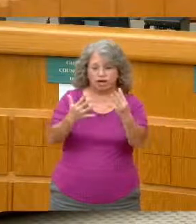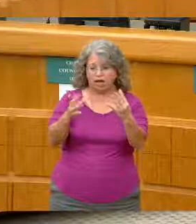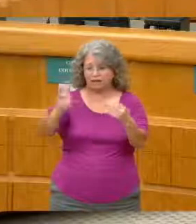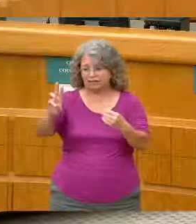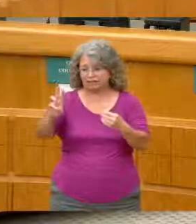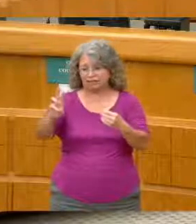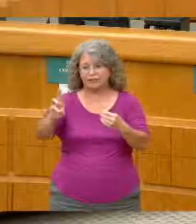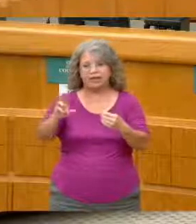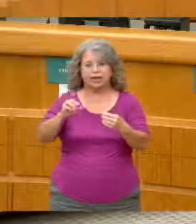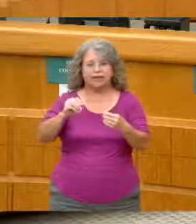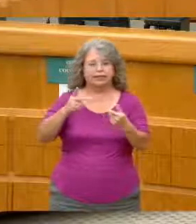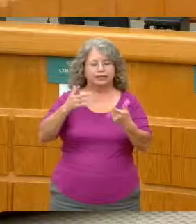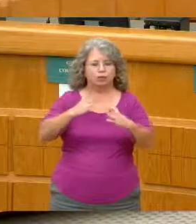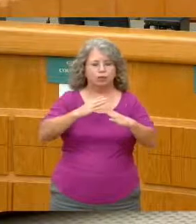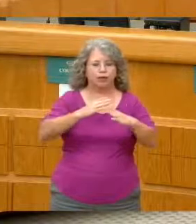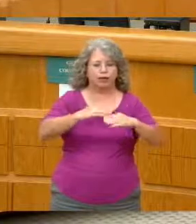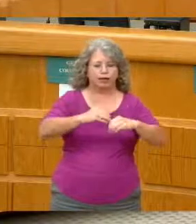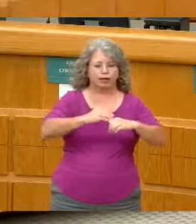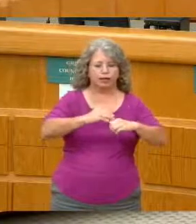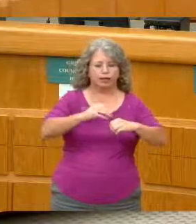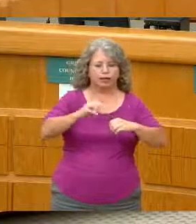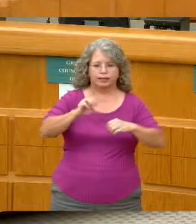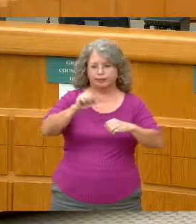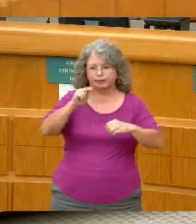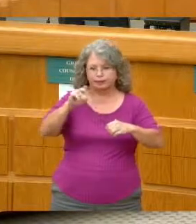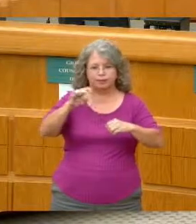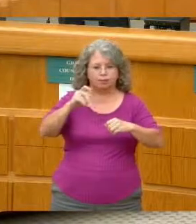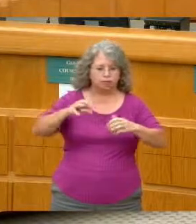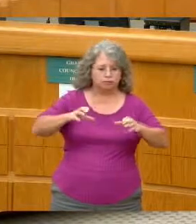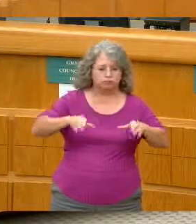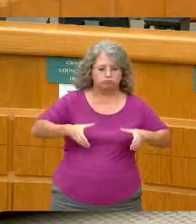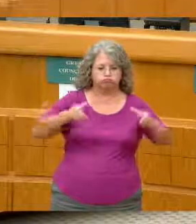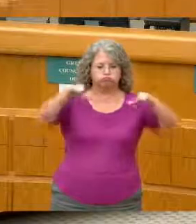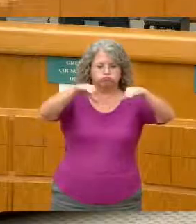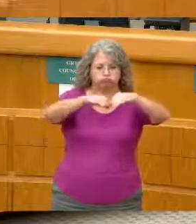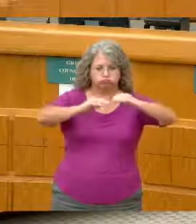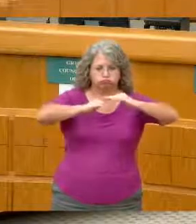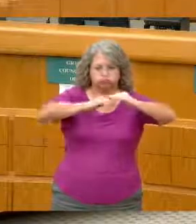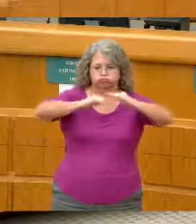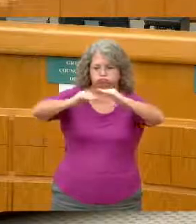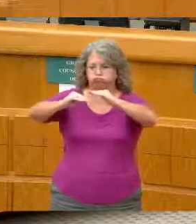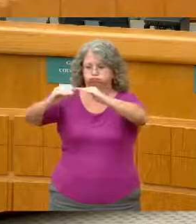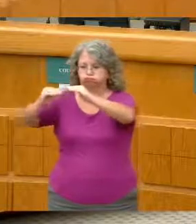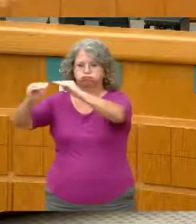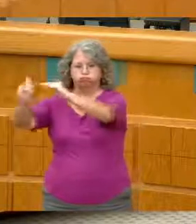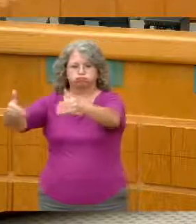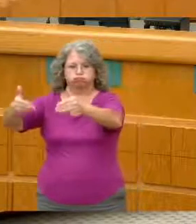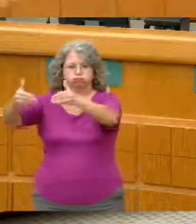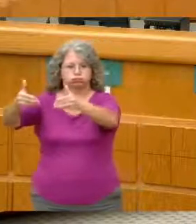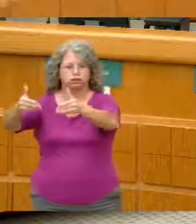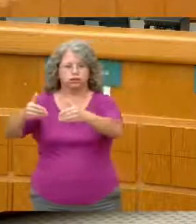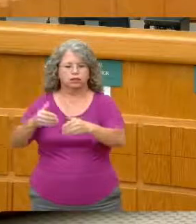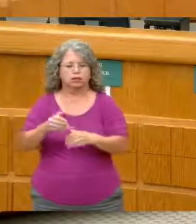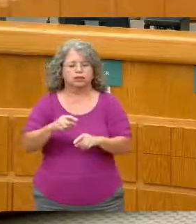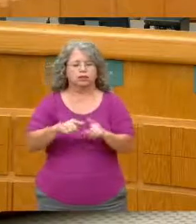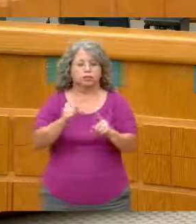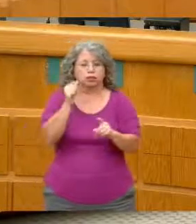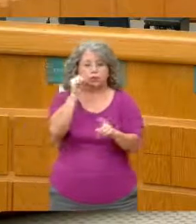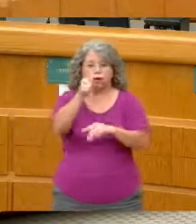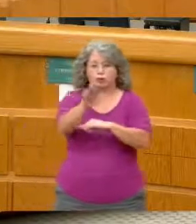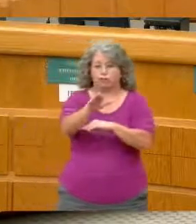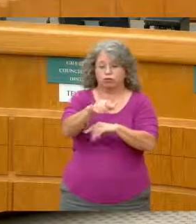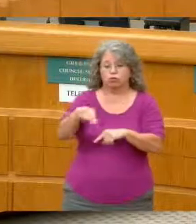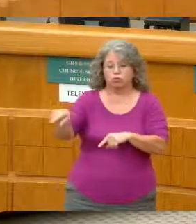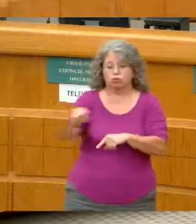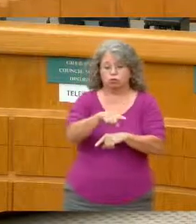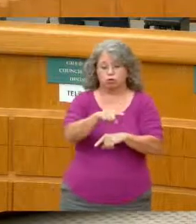Now, there are still openings, and you can still proceed to the beach today and tomorrow. But look for tomorrow